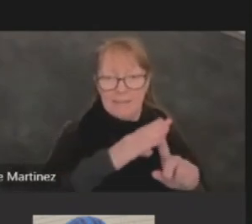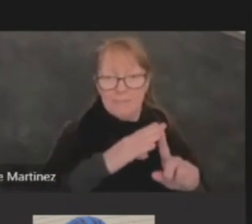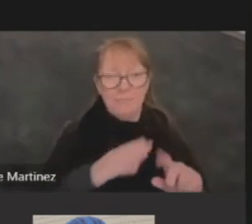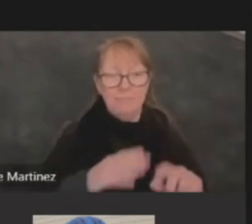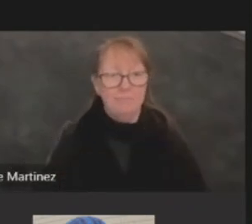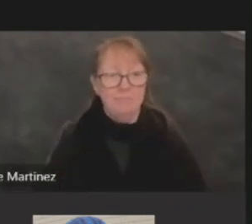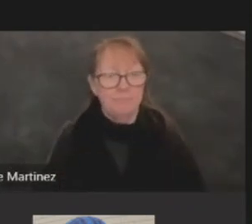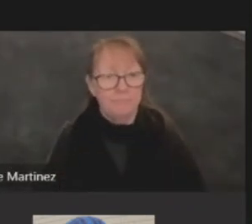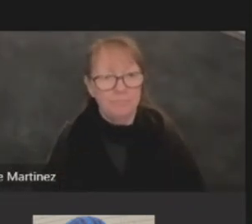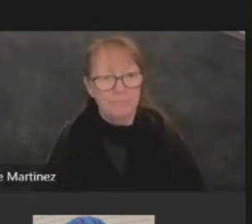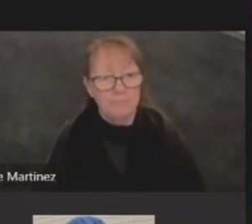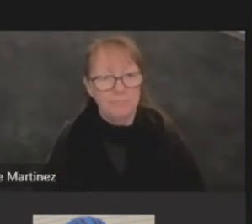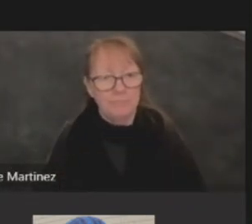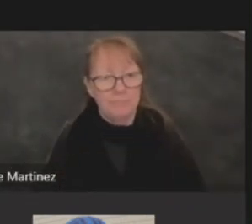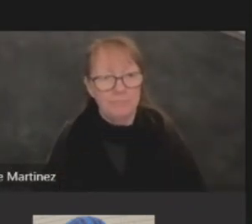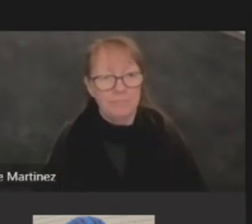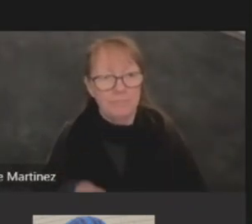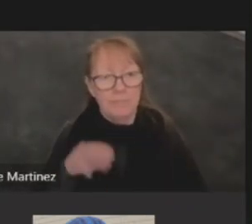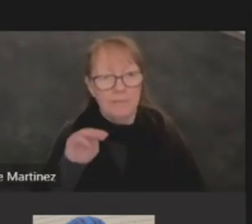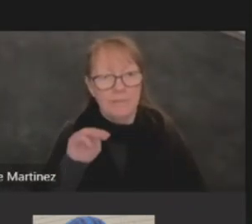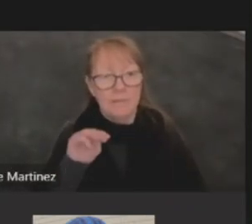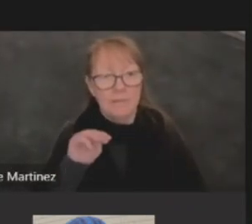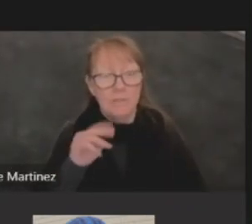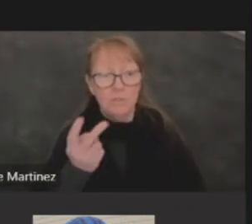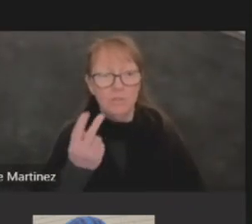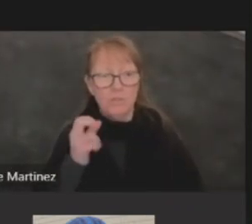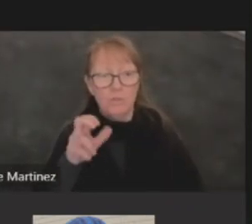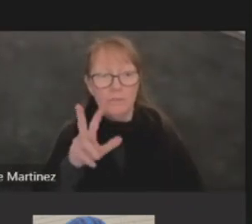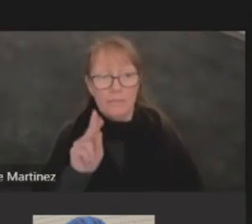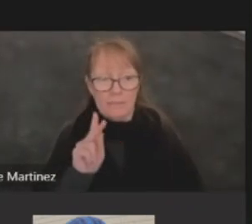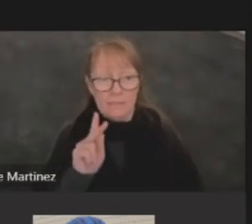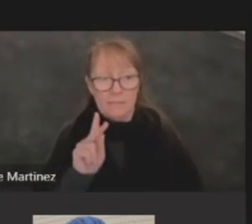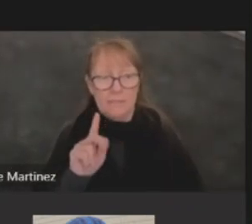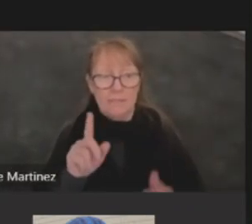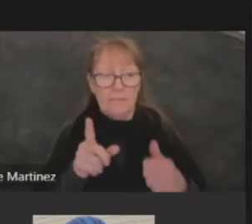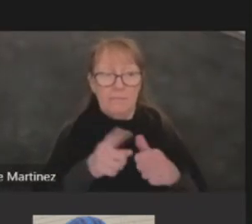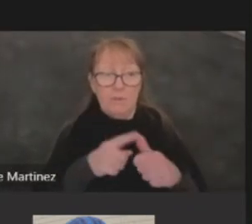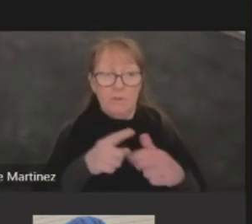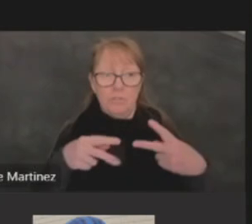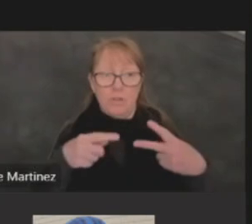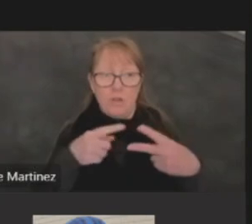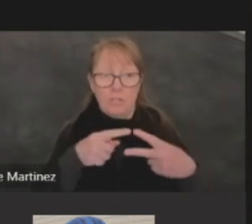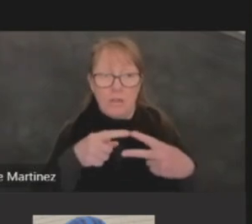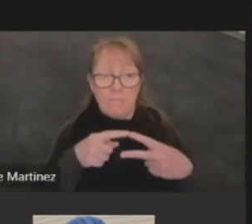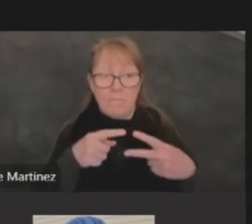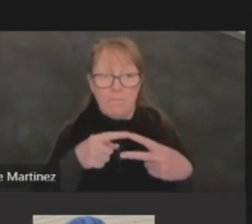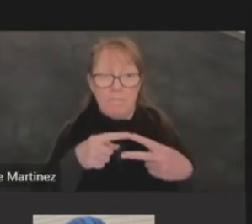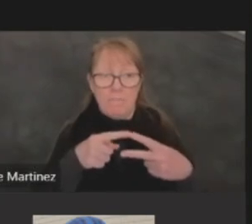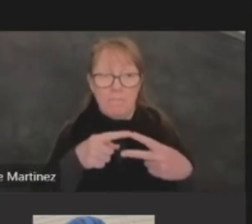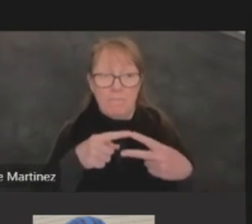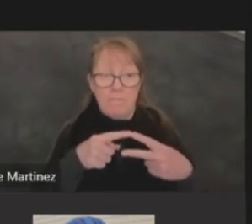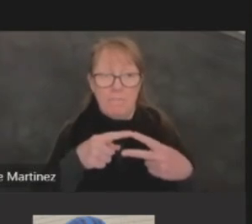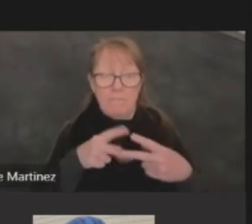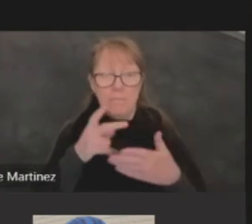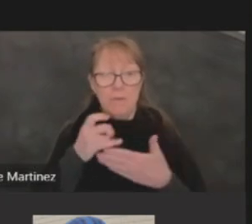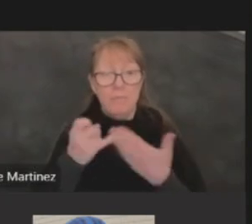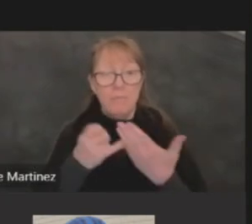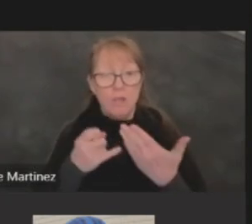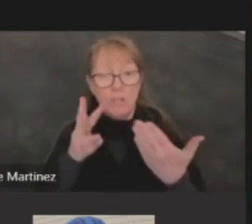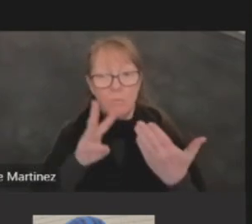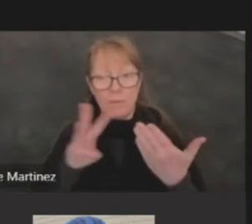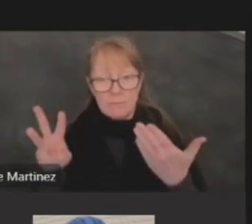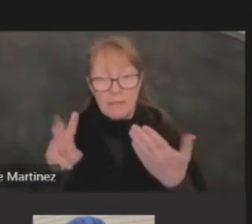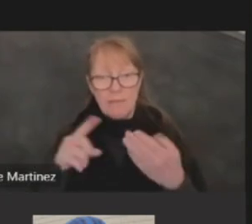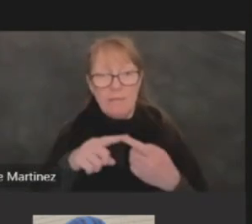I'm showing you two links. The first one on top is the project website, and then the